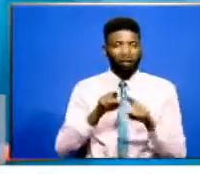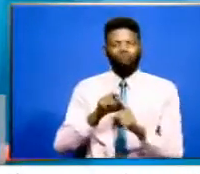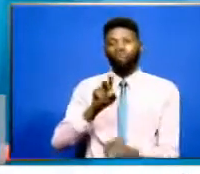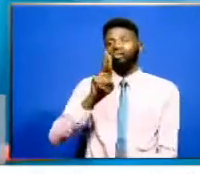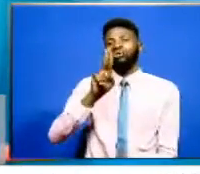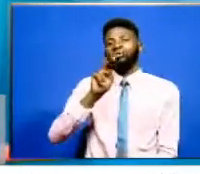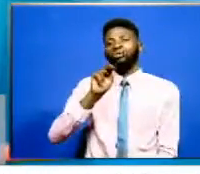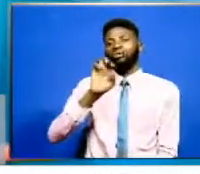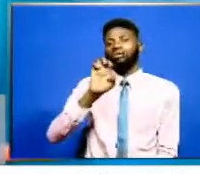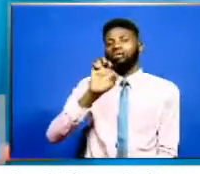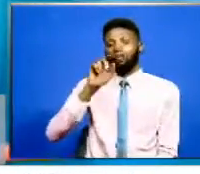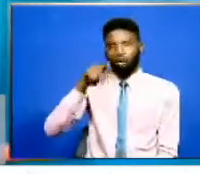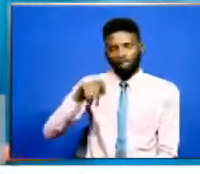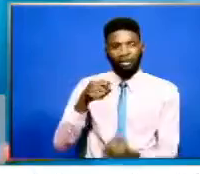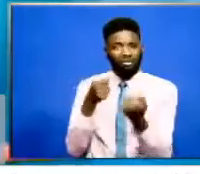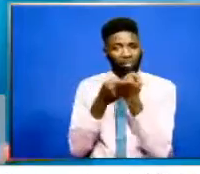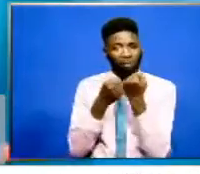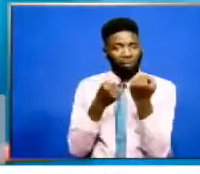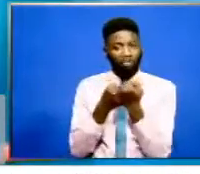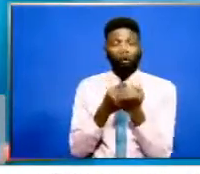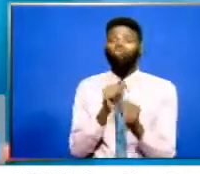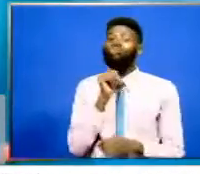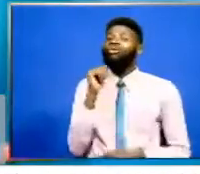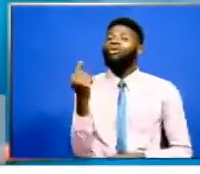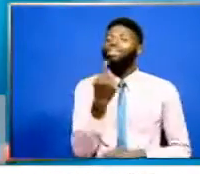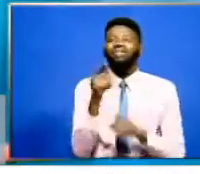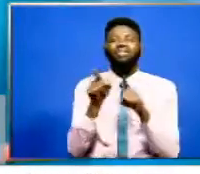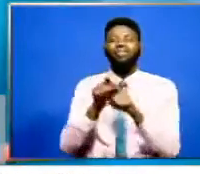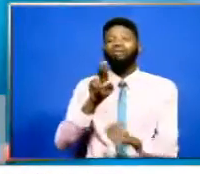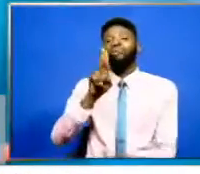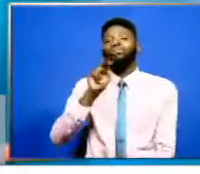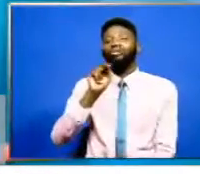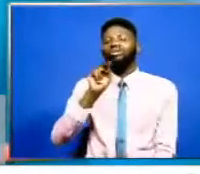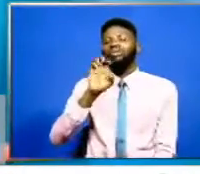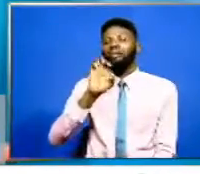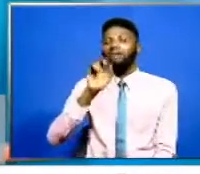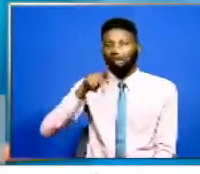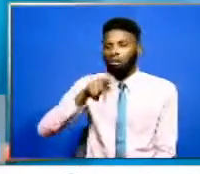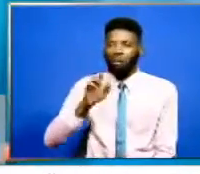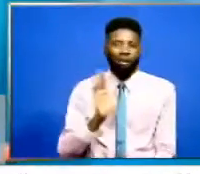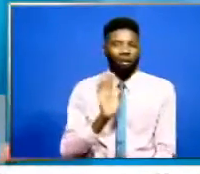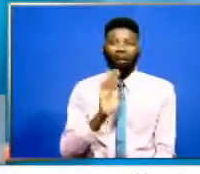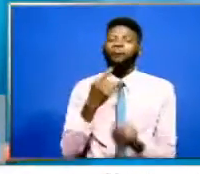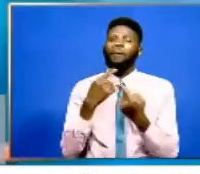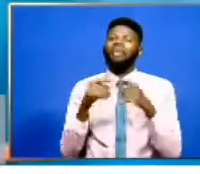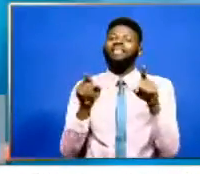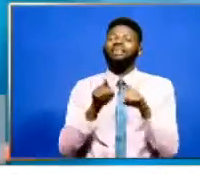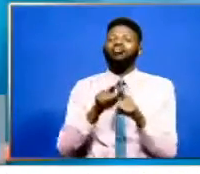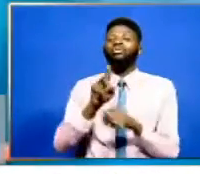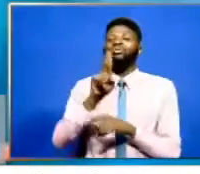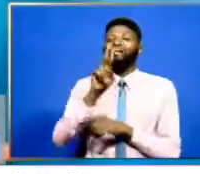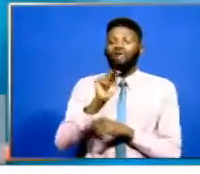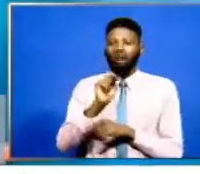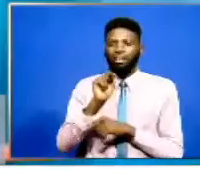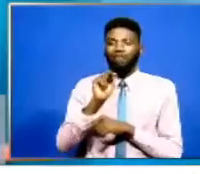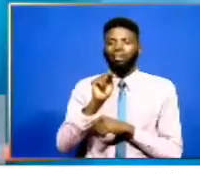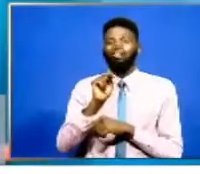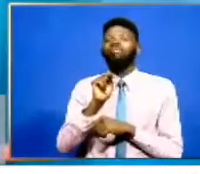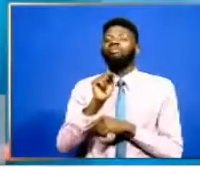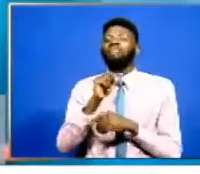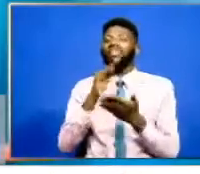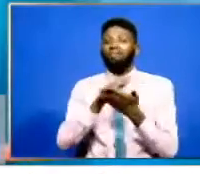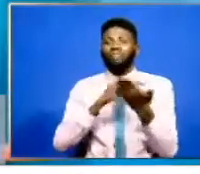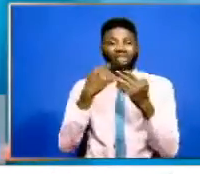supporting, not only as UNEP, but as the UN family, because we are working with other relevant